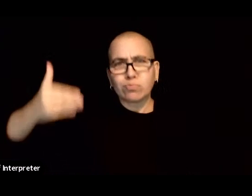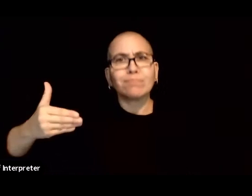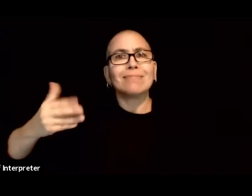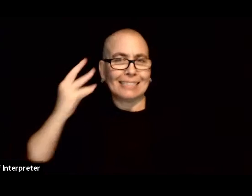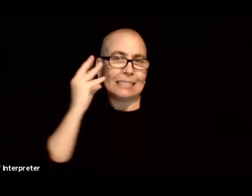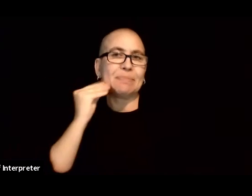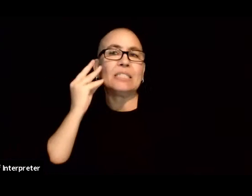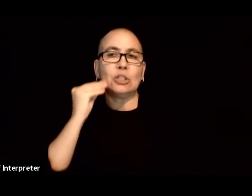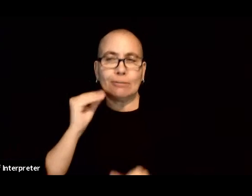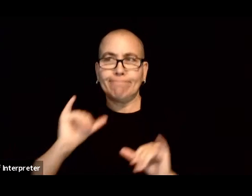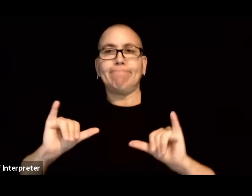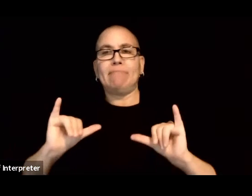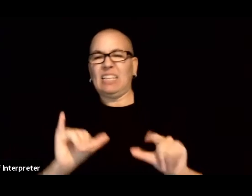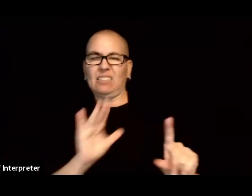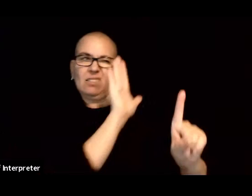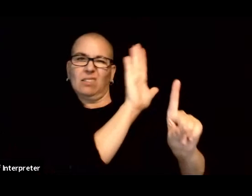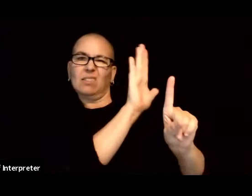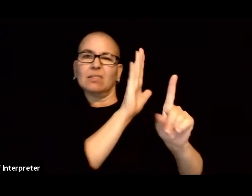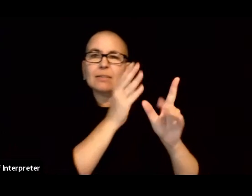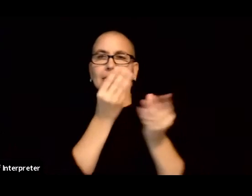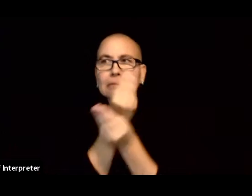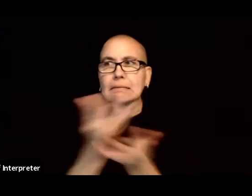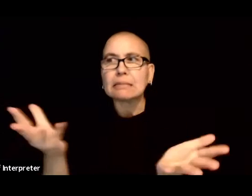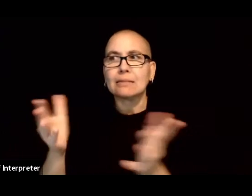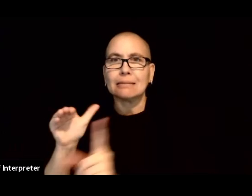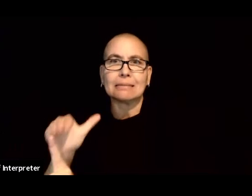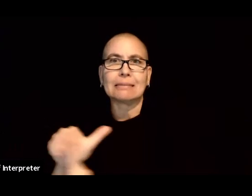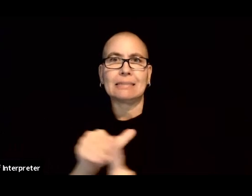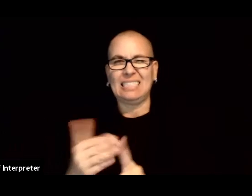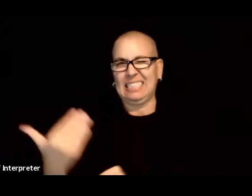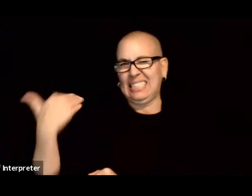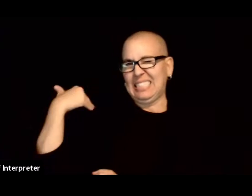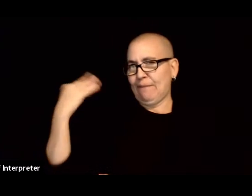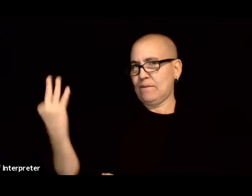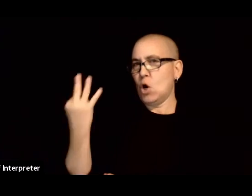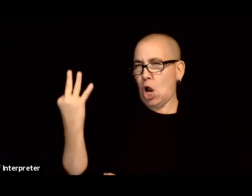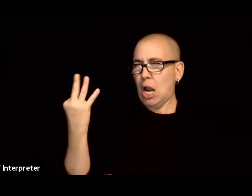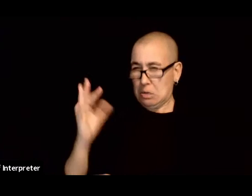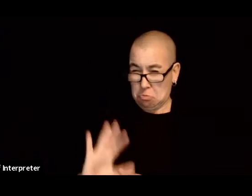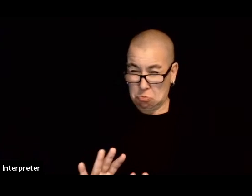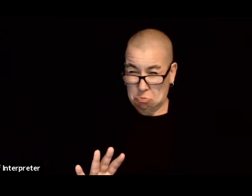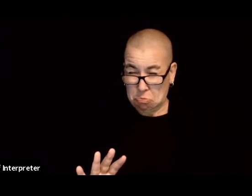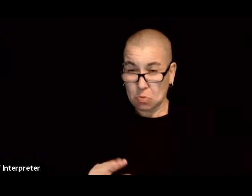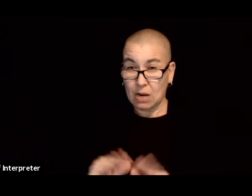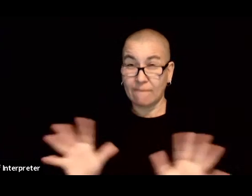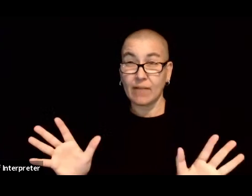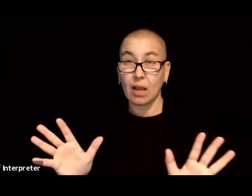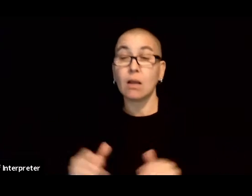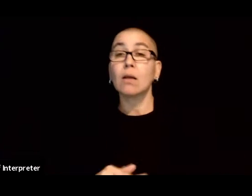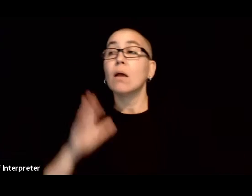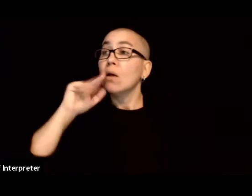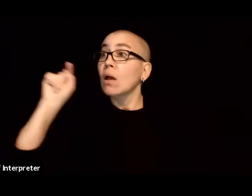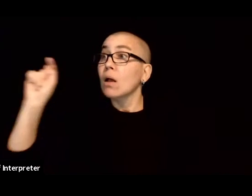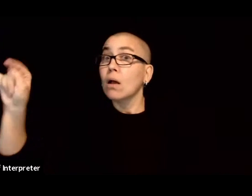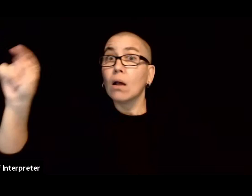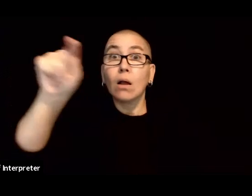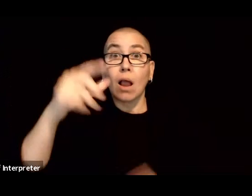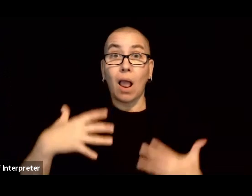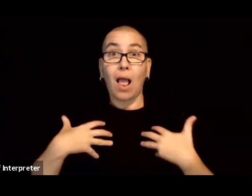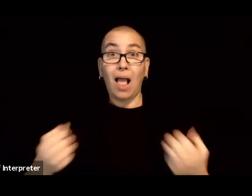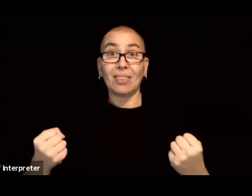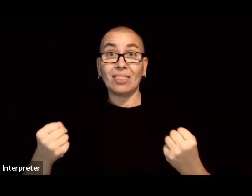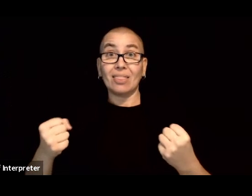heard about on Friday. I know that other health systems, other hospitals have also had to juggle